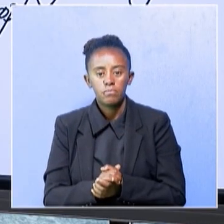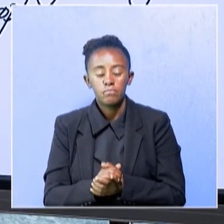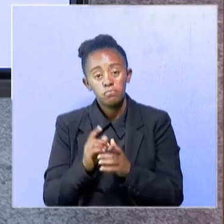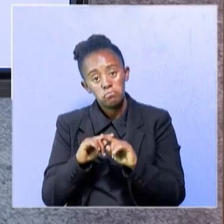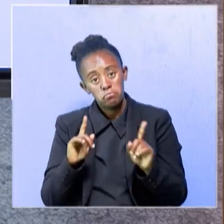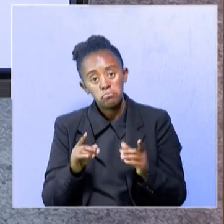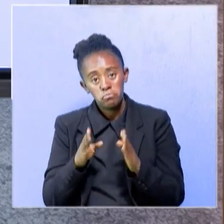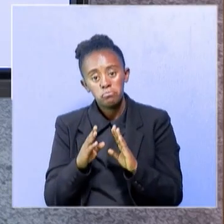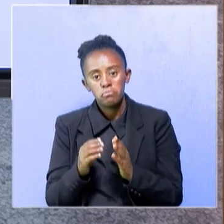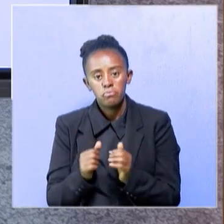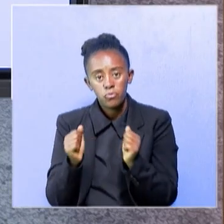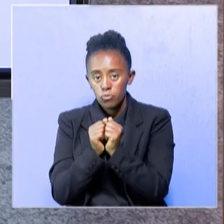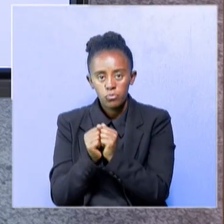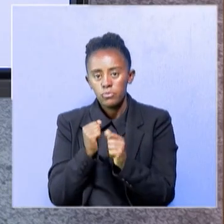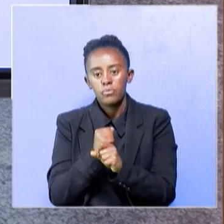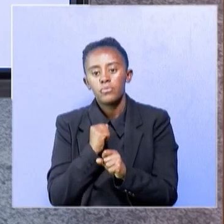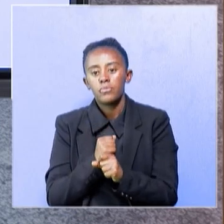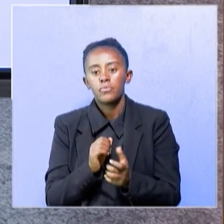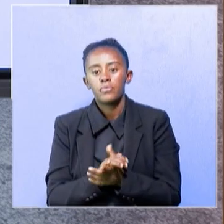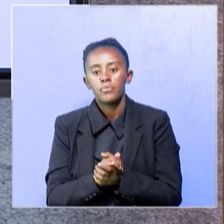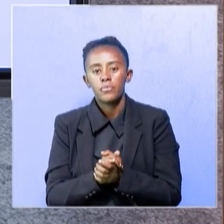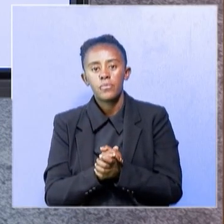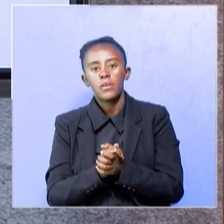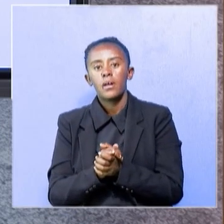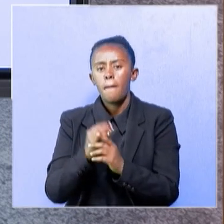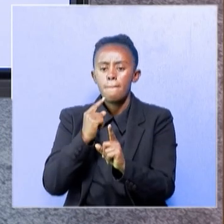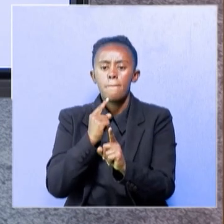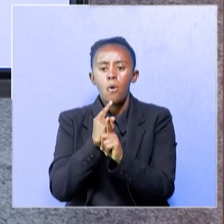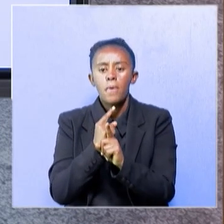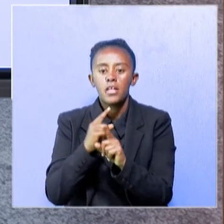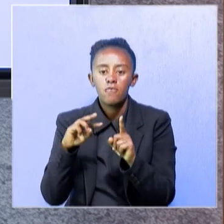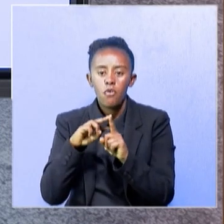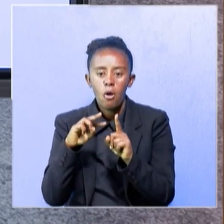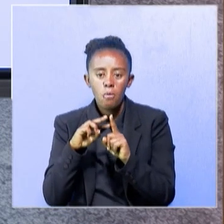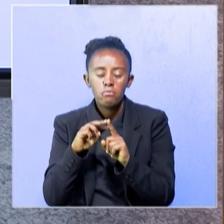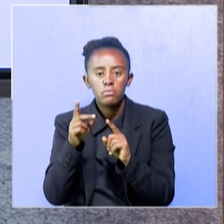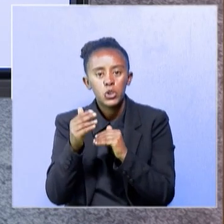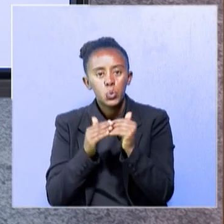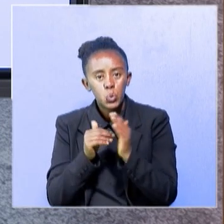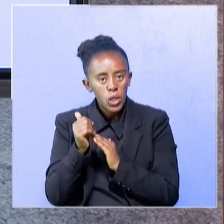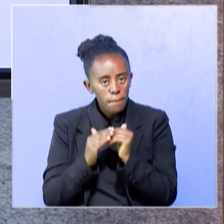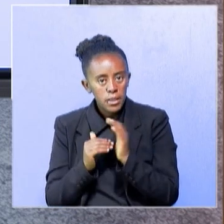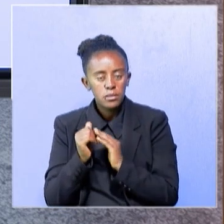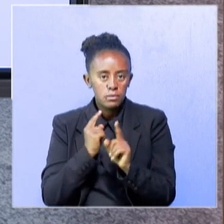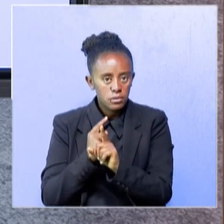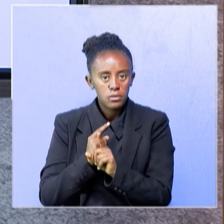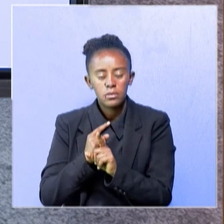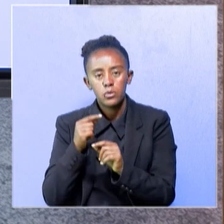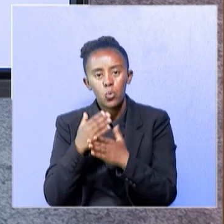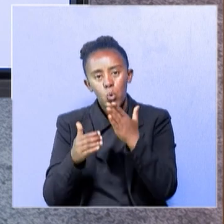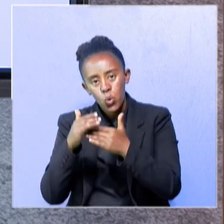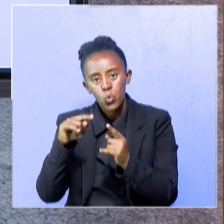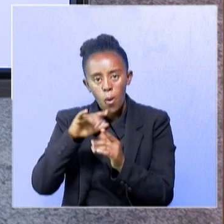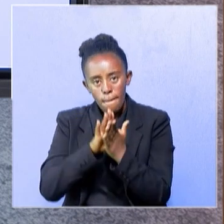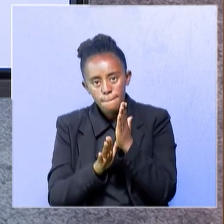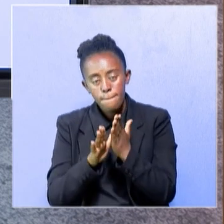But let's go and do the appropriate vocabulary that is suitable in order to complete this